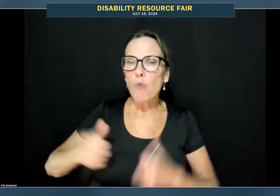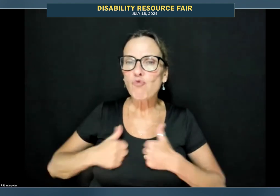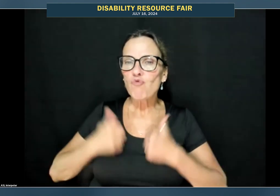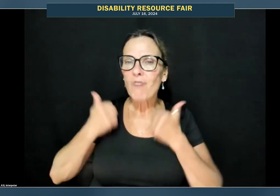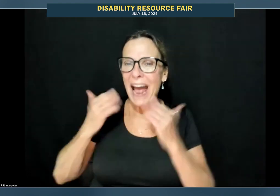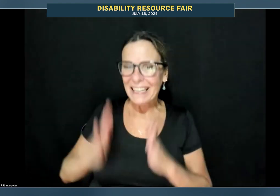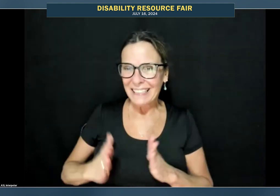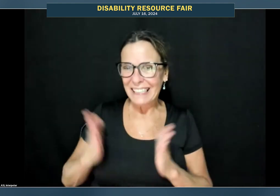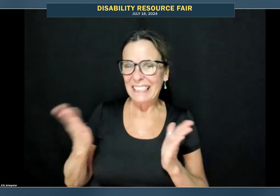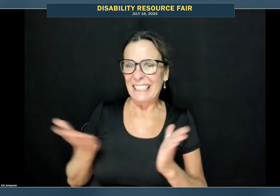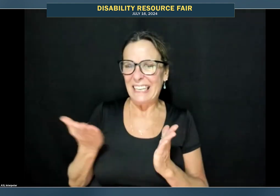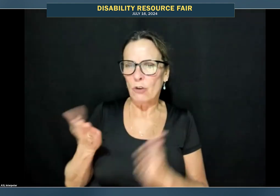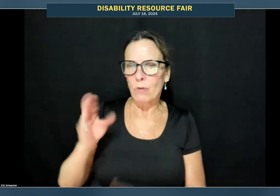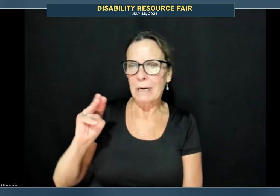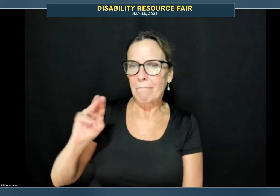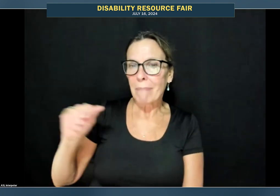Massachusetts.